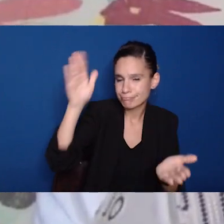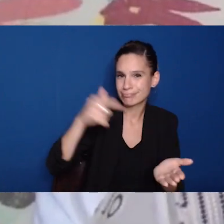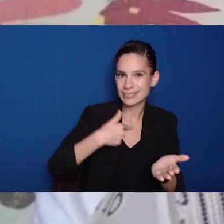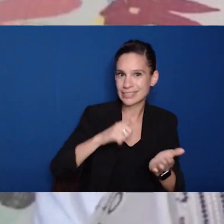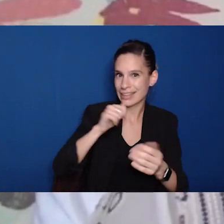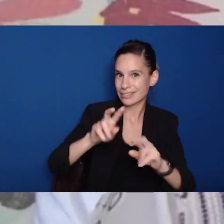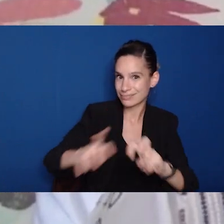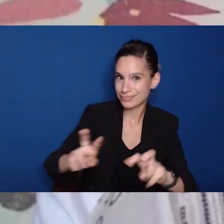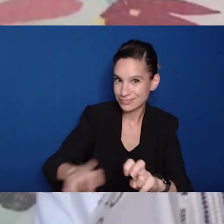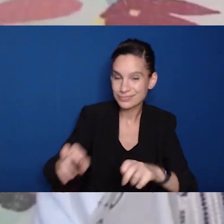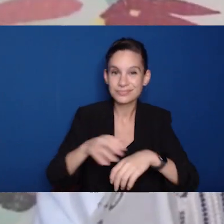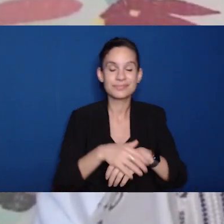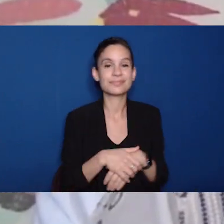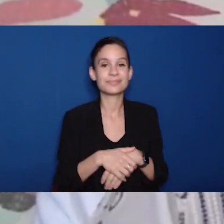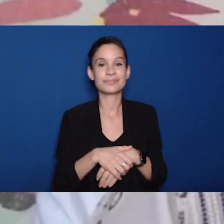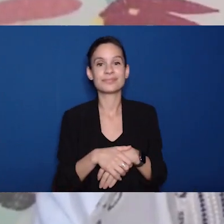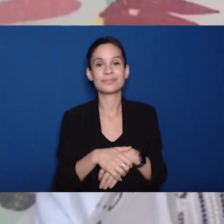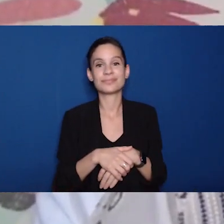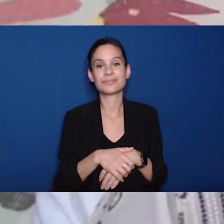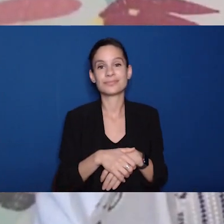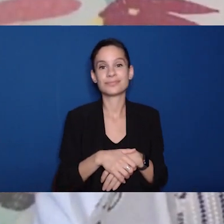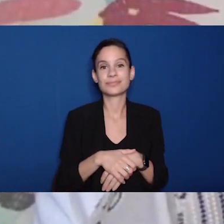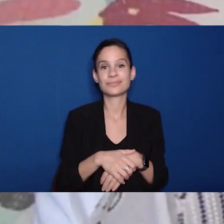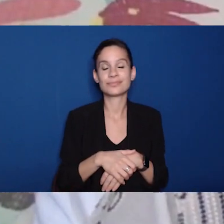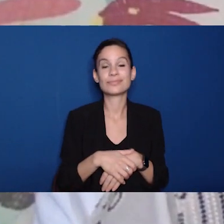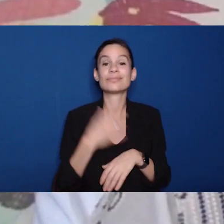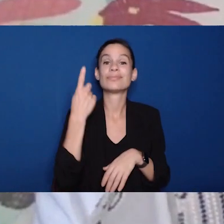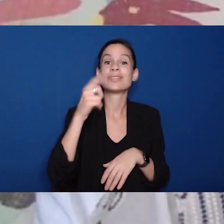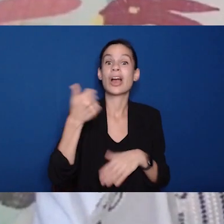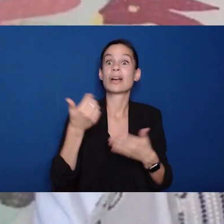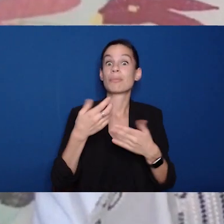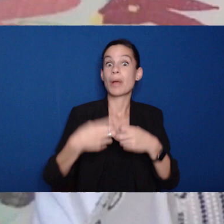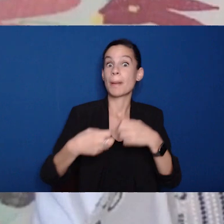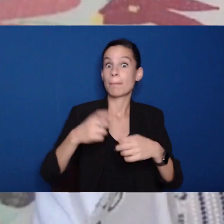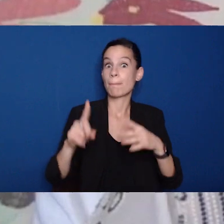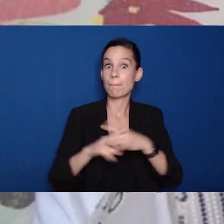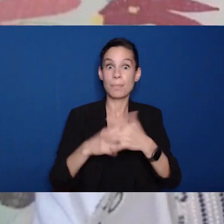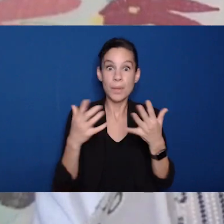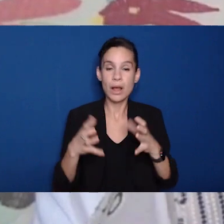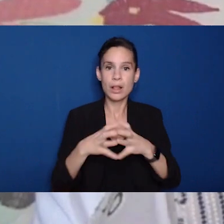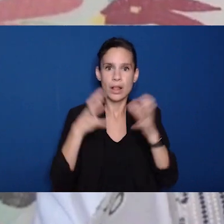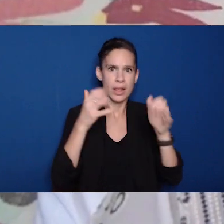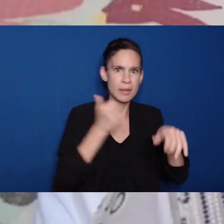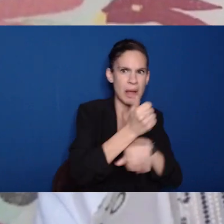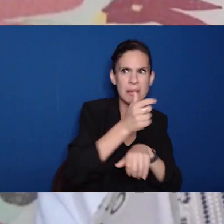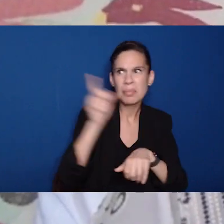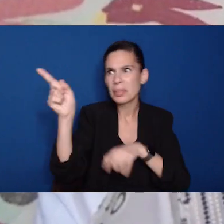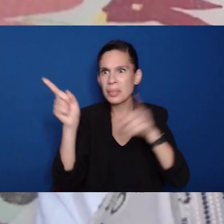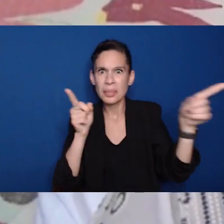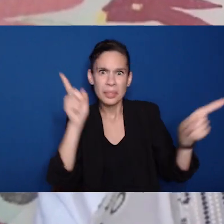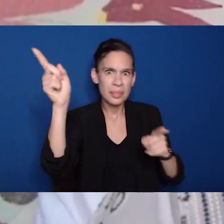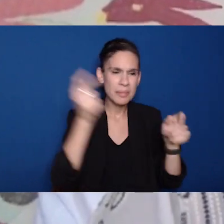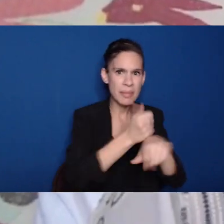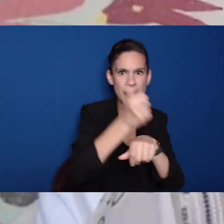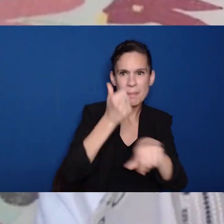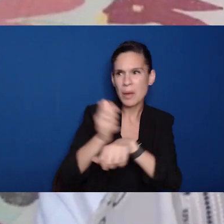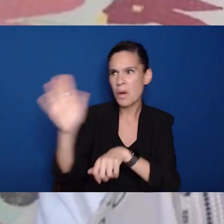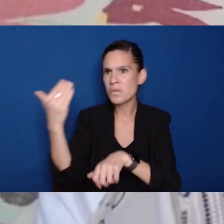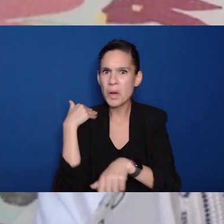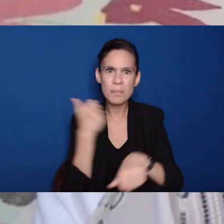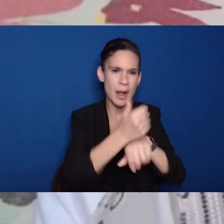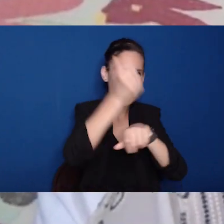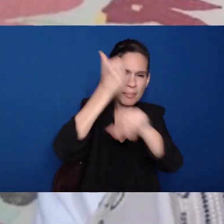have. I think that the other thing that is going to be problematic, though, is there's going to be a lot of finger pointing.